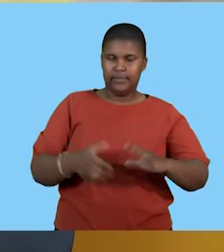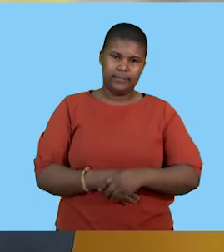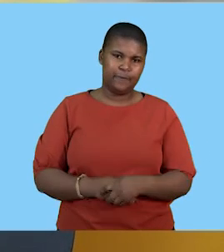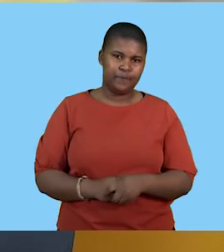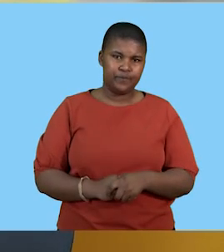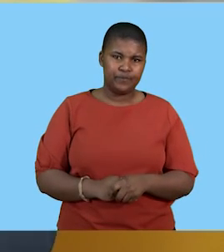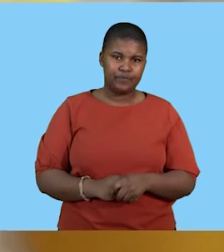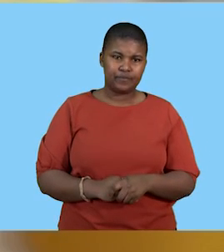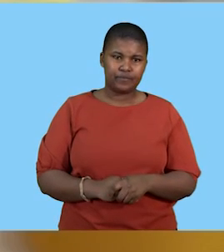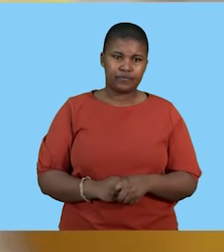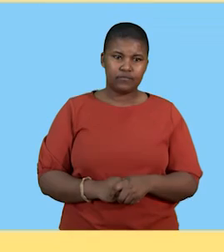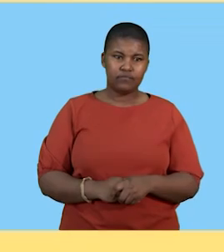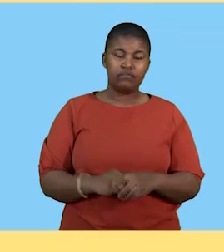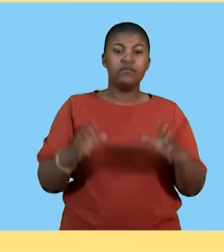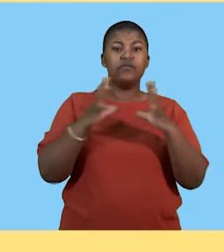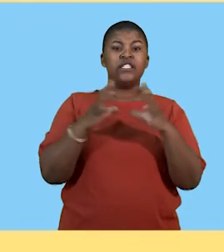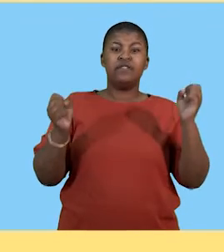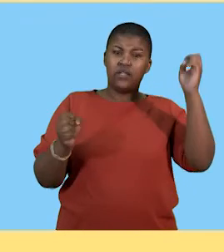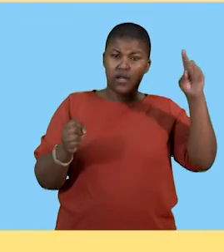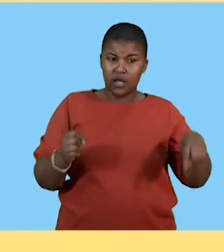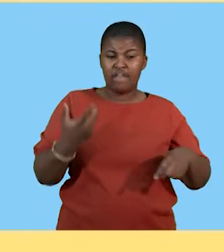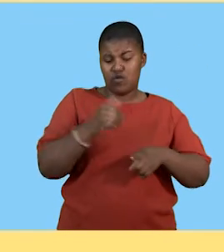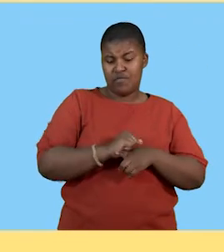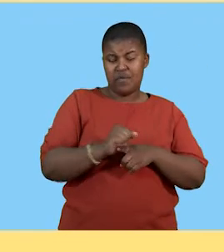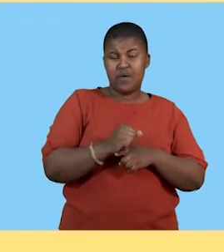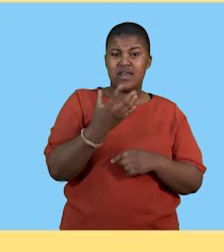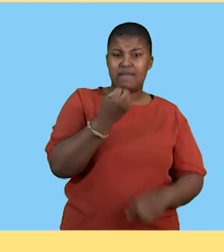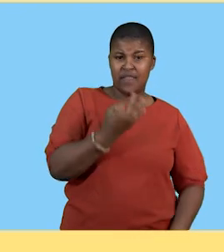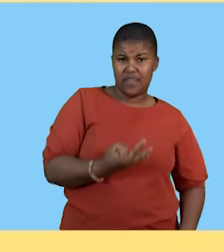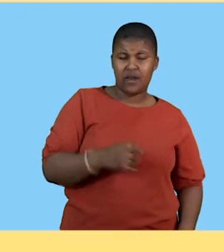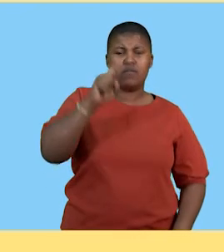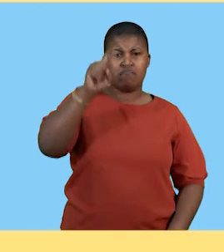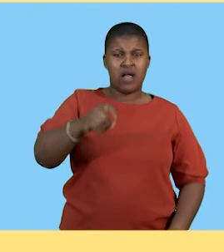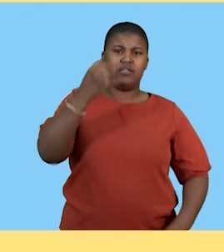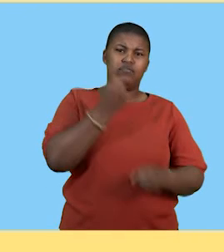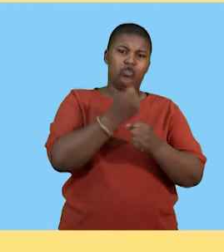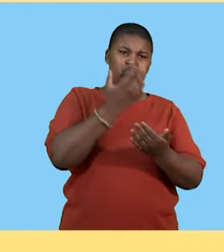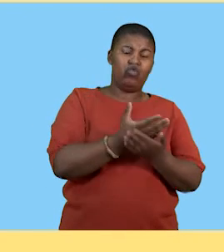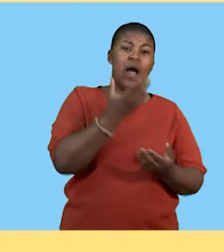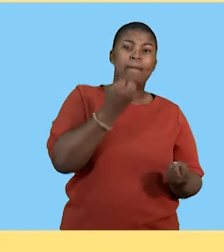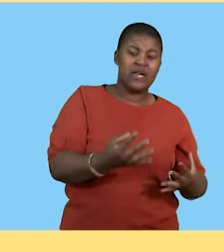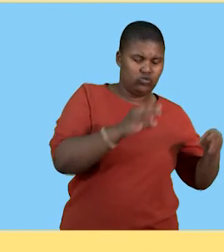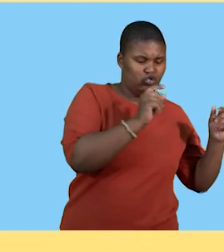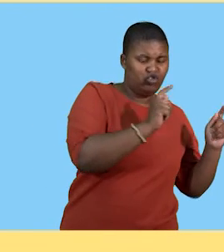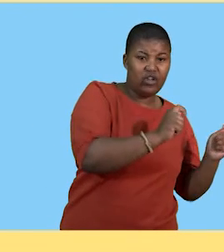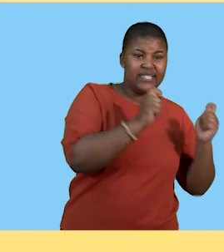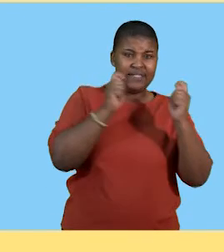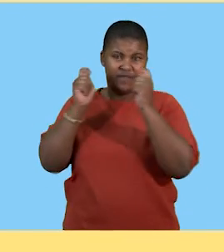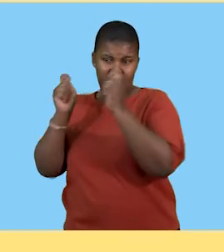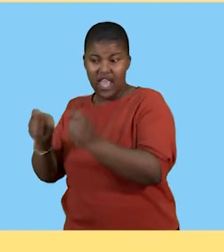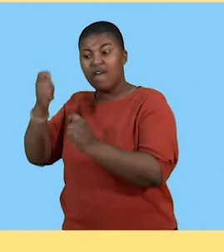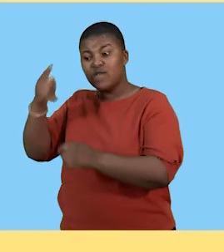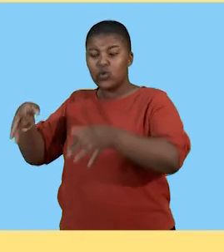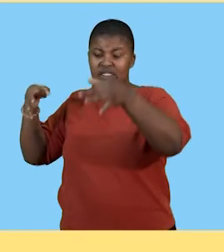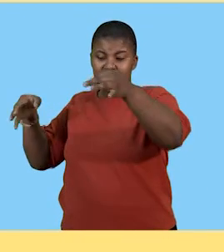number 6. When you are done with the preparation of your note number 3, you will need to transfer the amounts